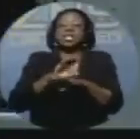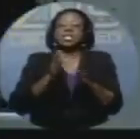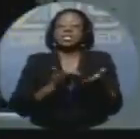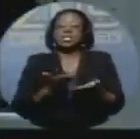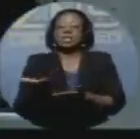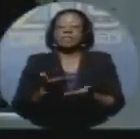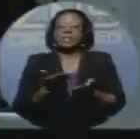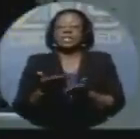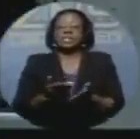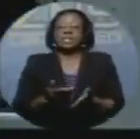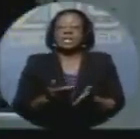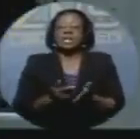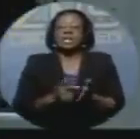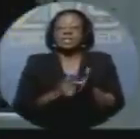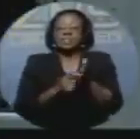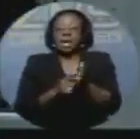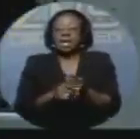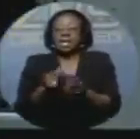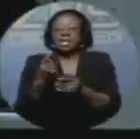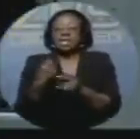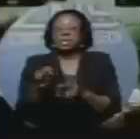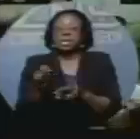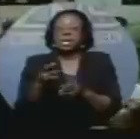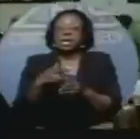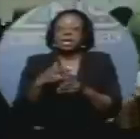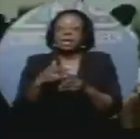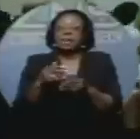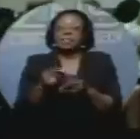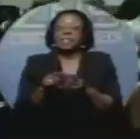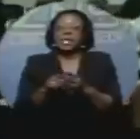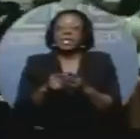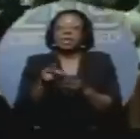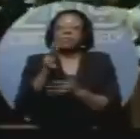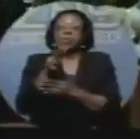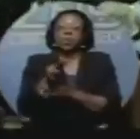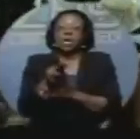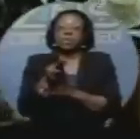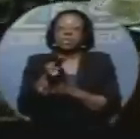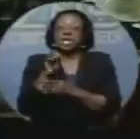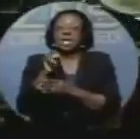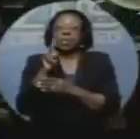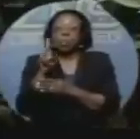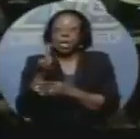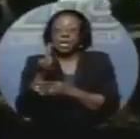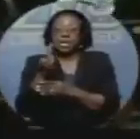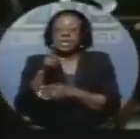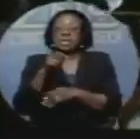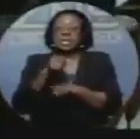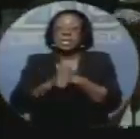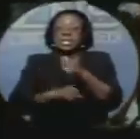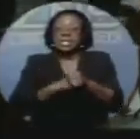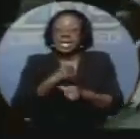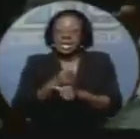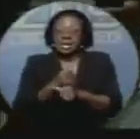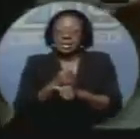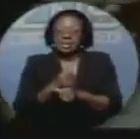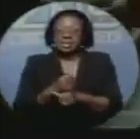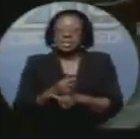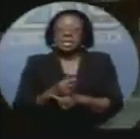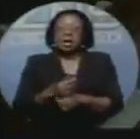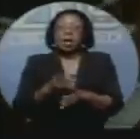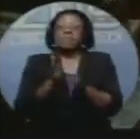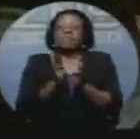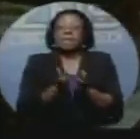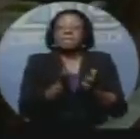Church of the Bahamas and the Turks and Caicos Islands was held at Wesley Methodist Church on Malcolm Road this morning. Methodists convened for a week